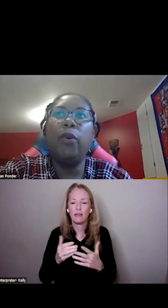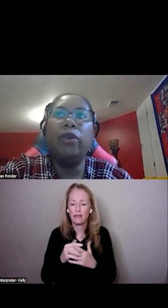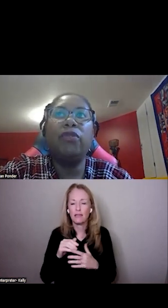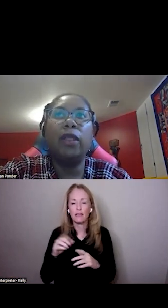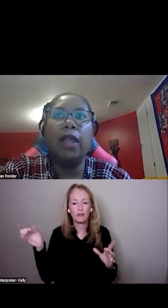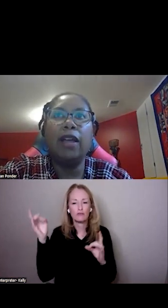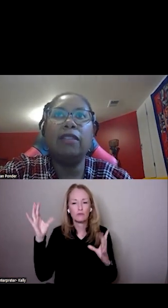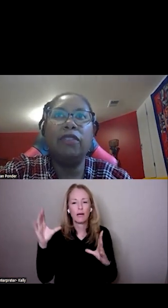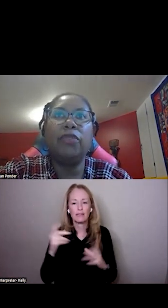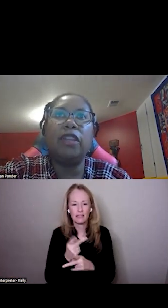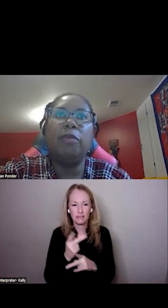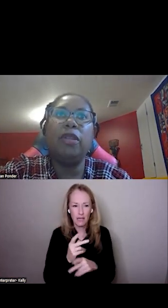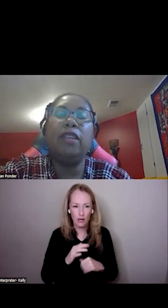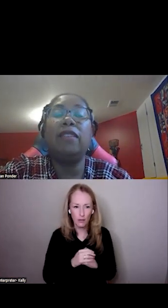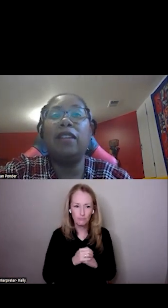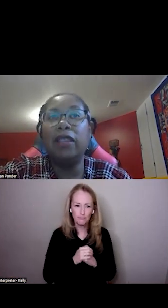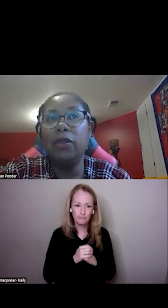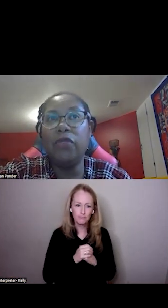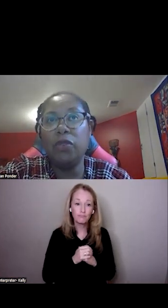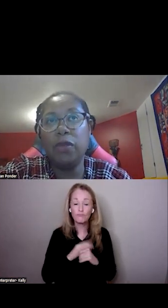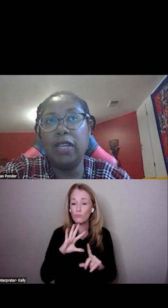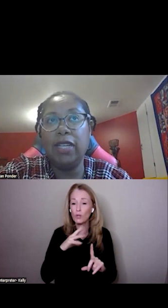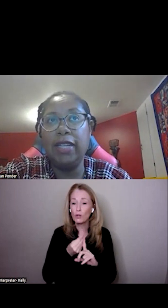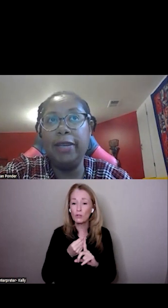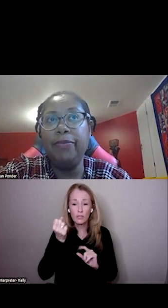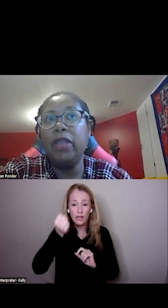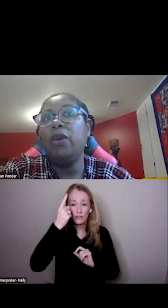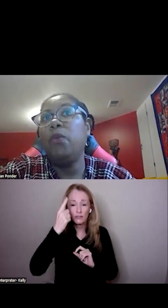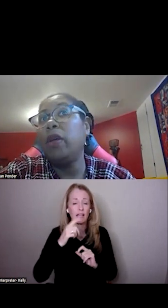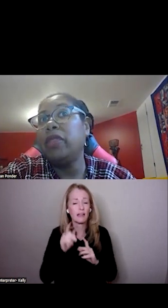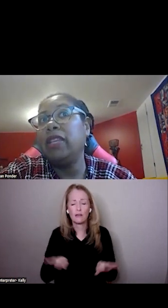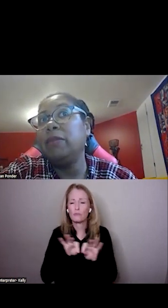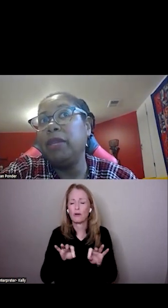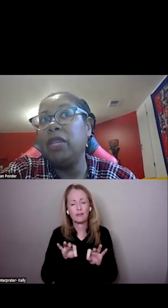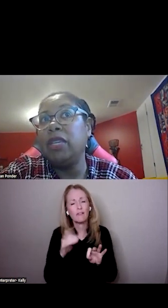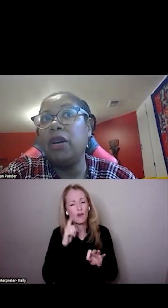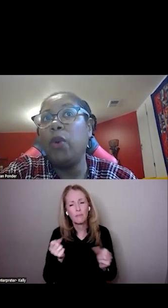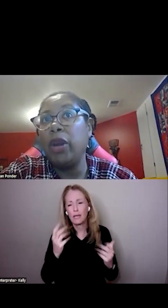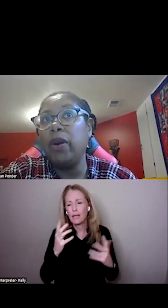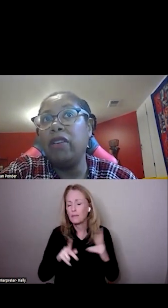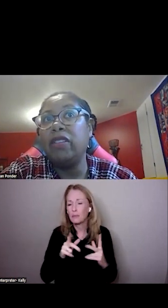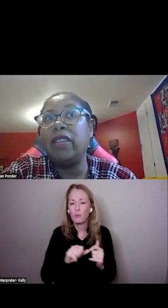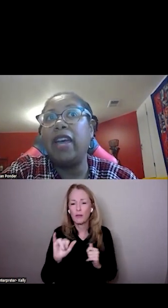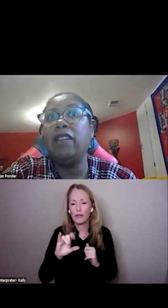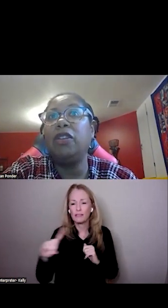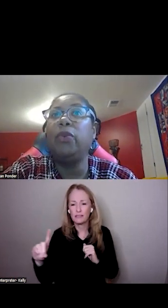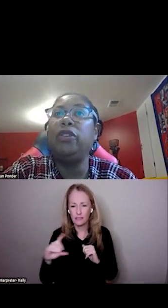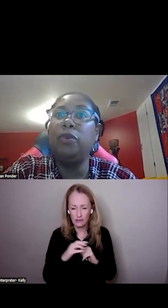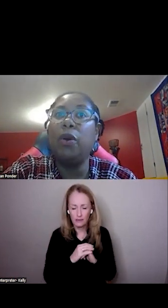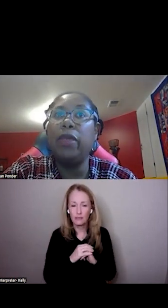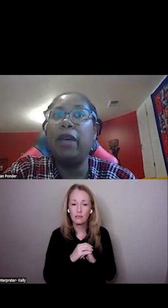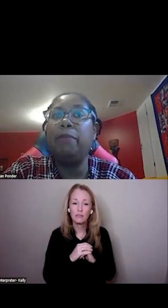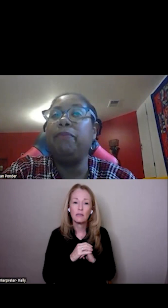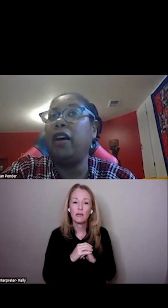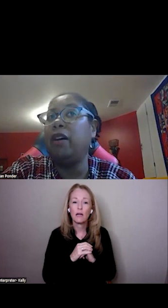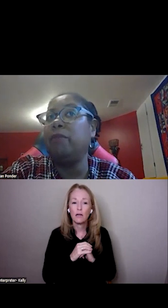very important for lots of different communities. That includes folks with IDD. One thing to be aware of is that, we do